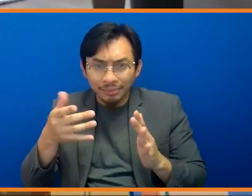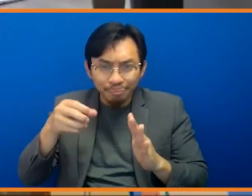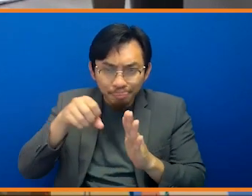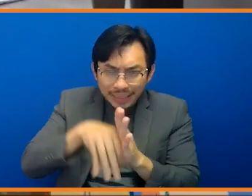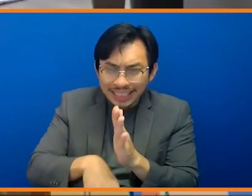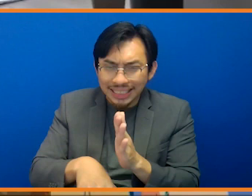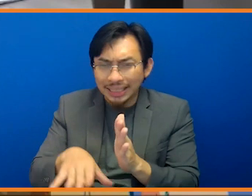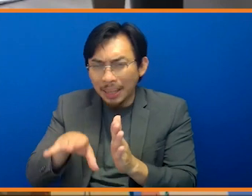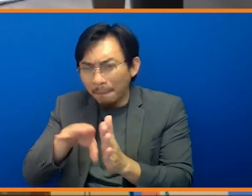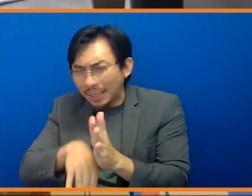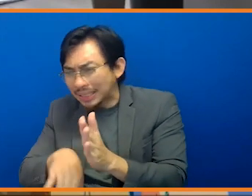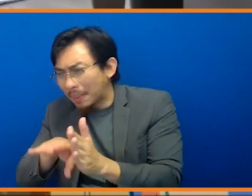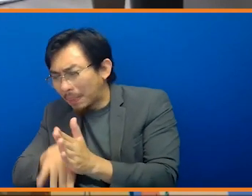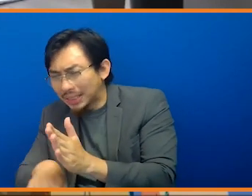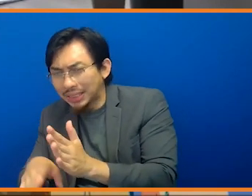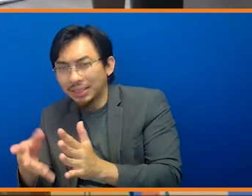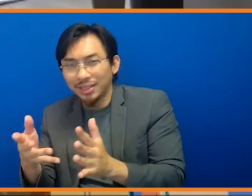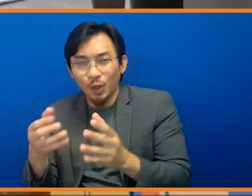Maps because